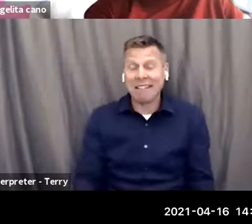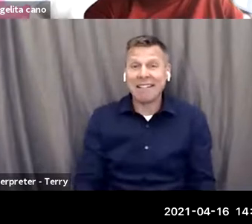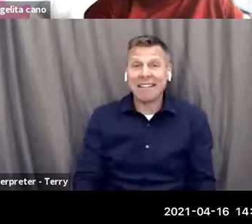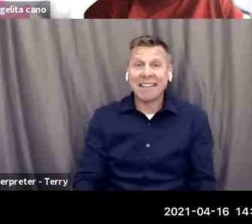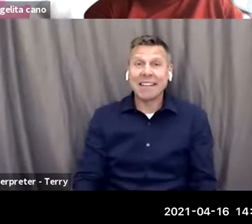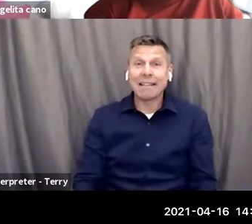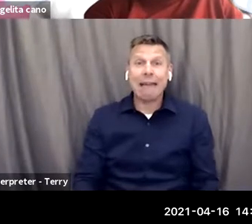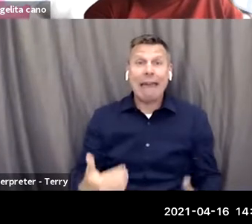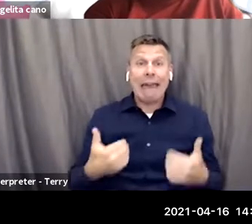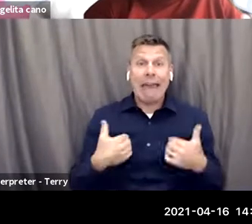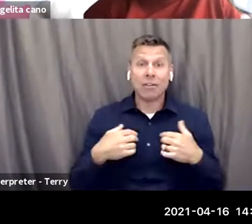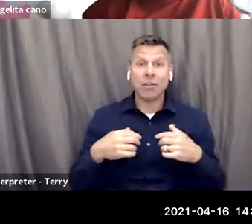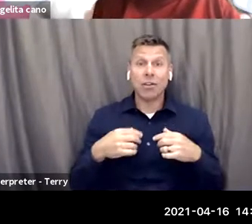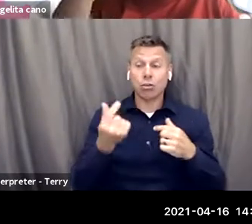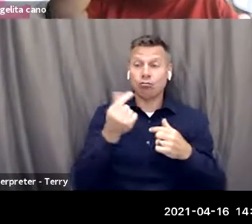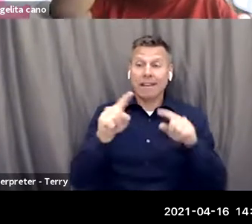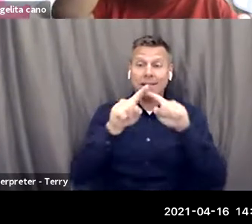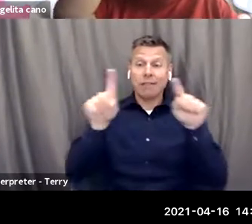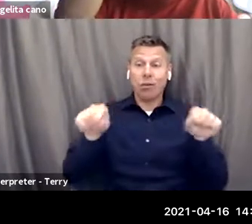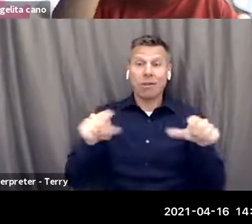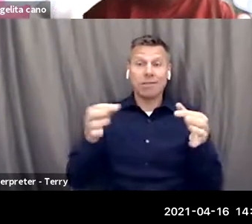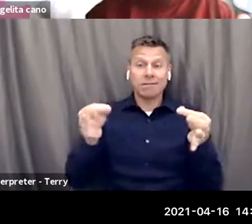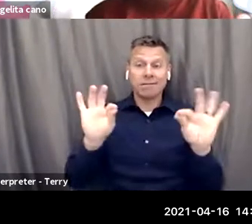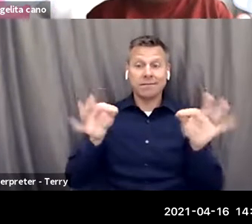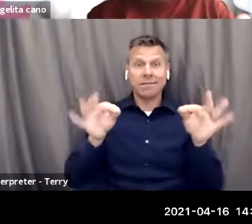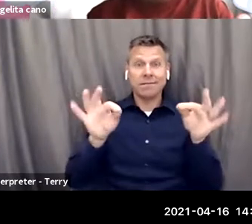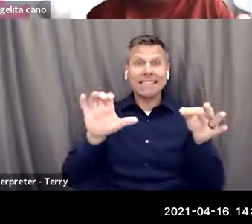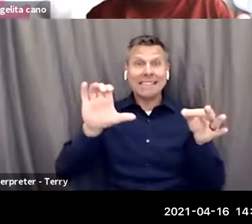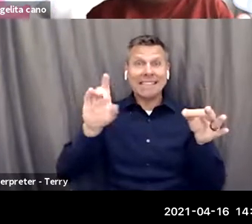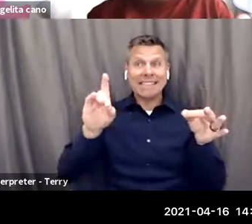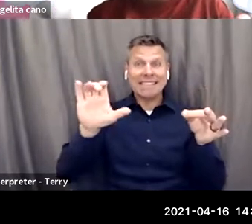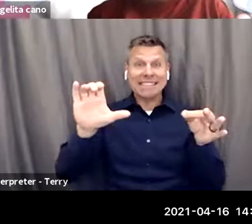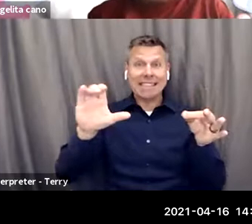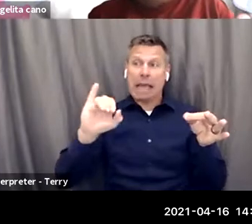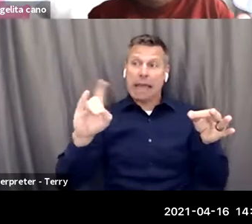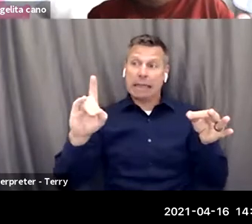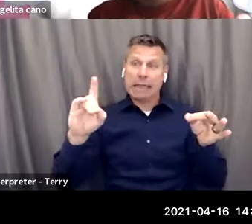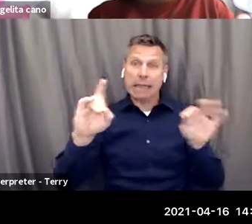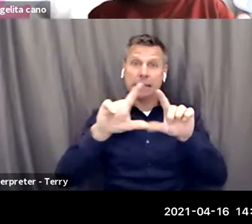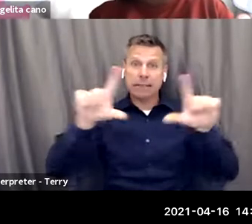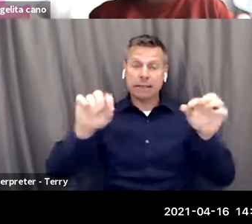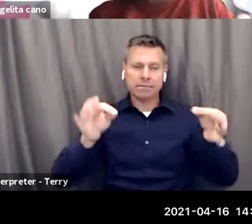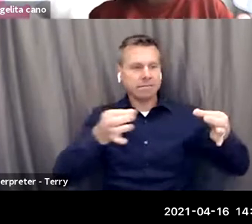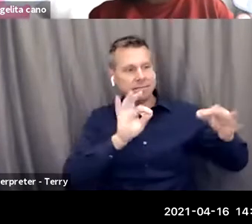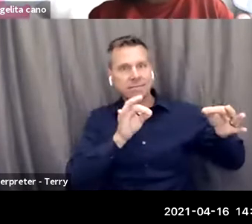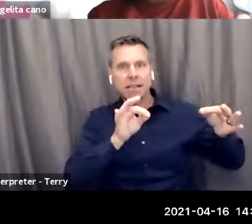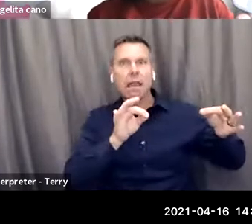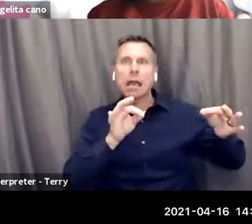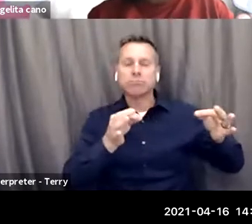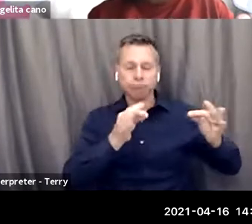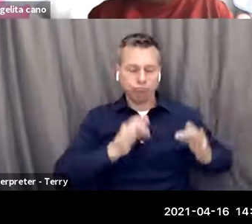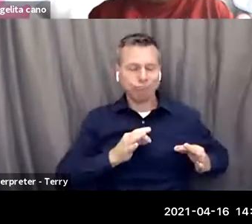green card. I have an actual card, CDC ID card, and that lets me go into the